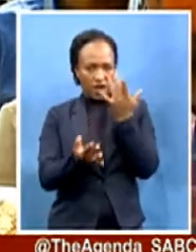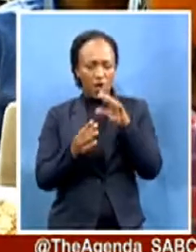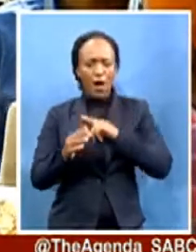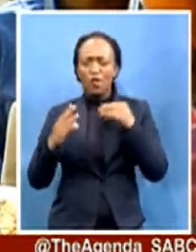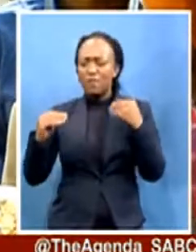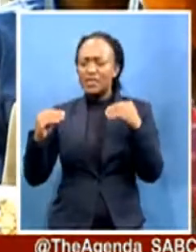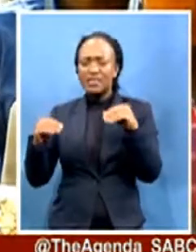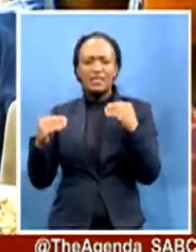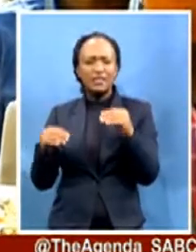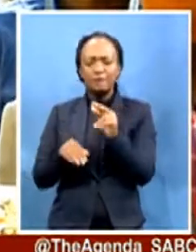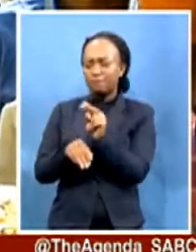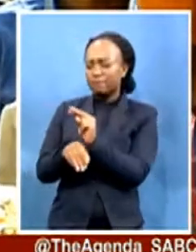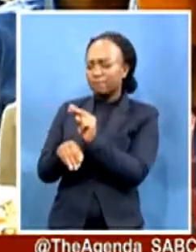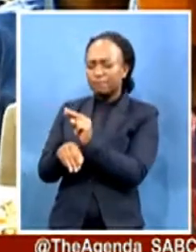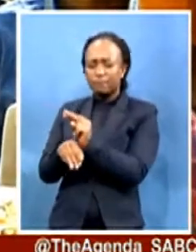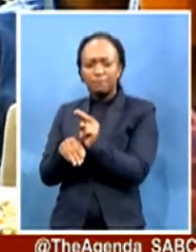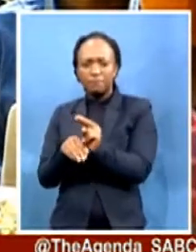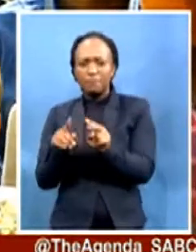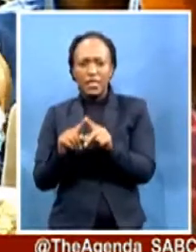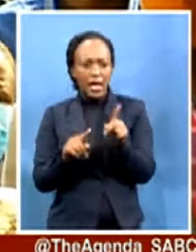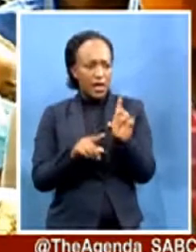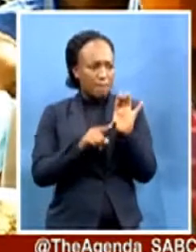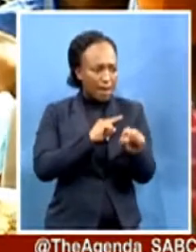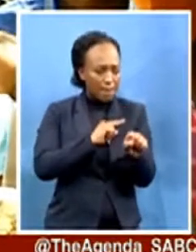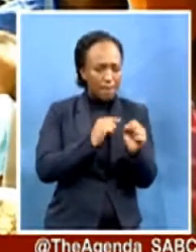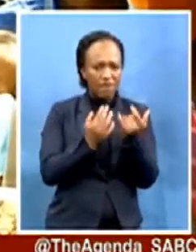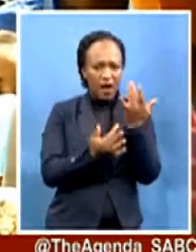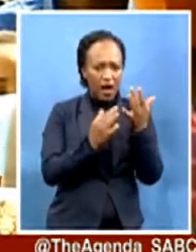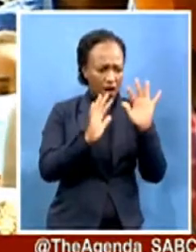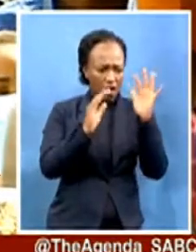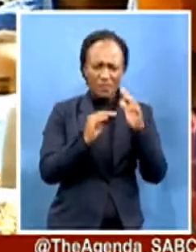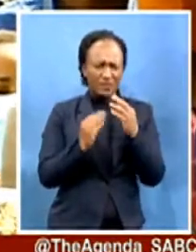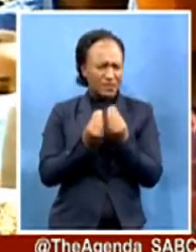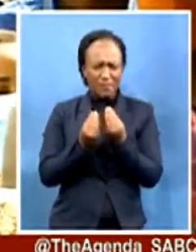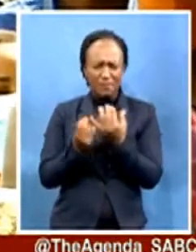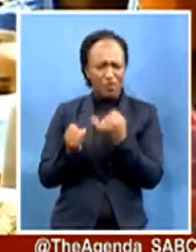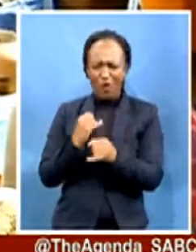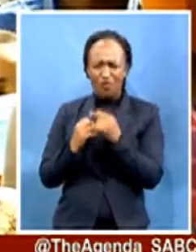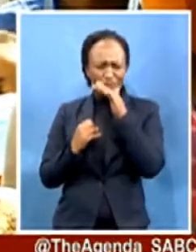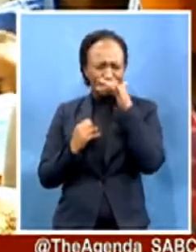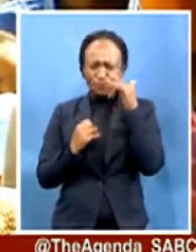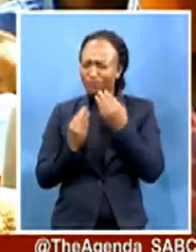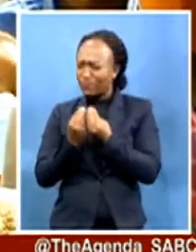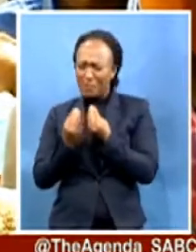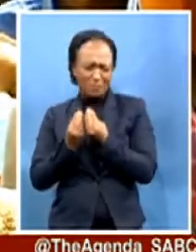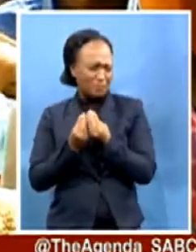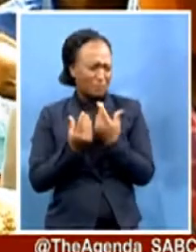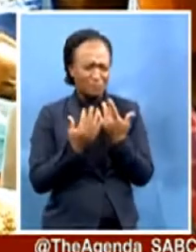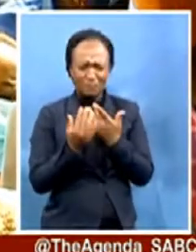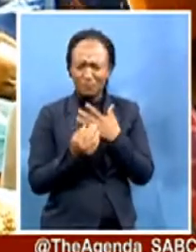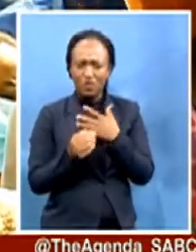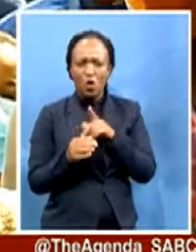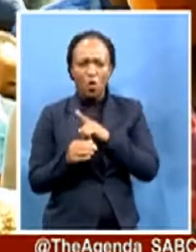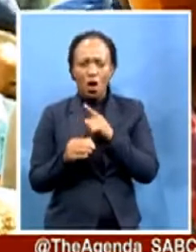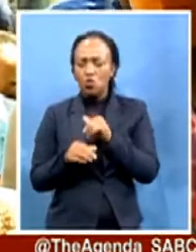her for picking up that something is wrong somewhere. It tells you, whilst you are actually looking for a patient who could be